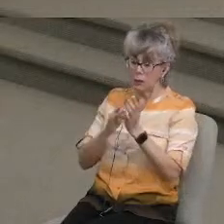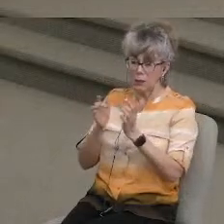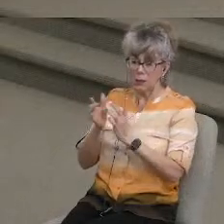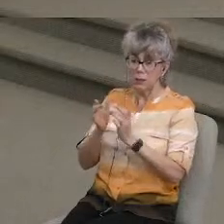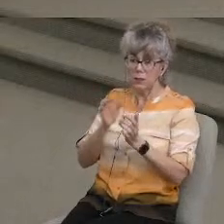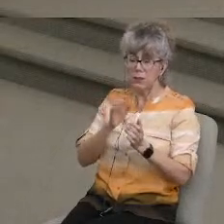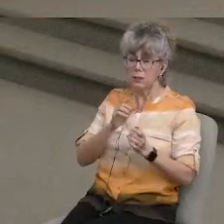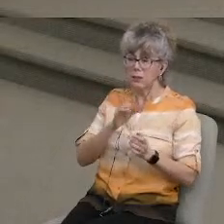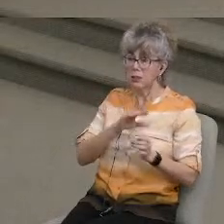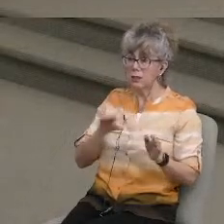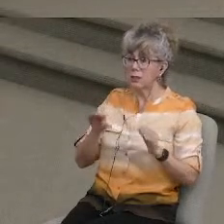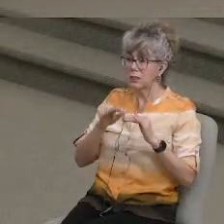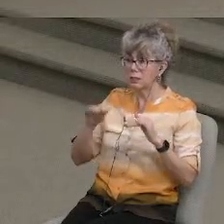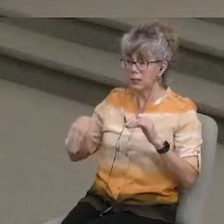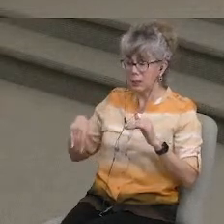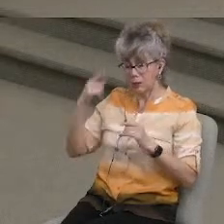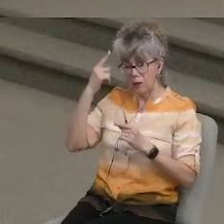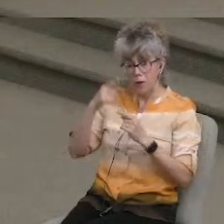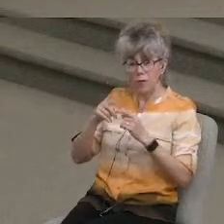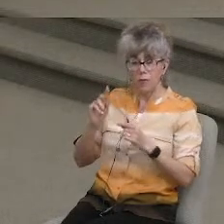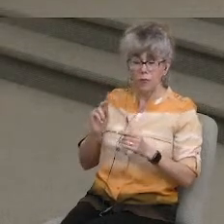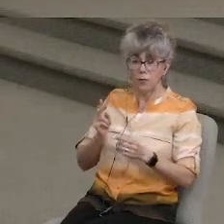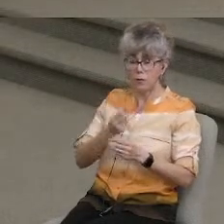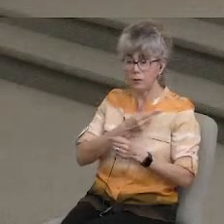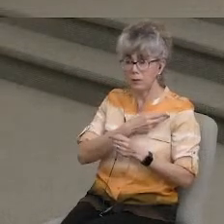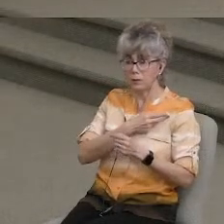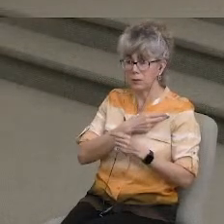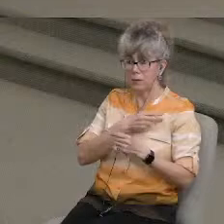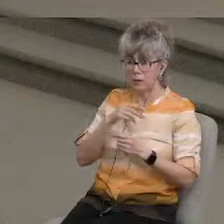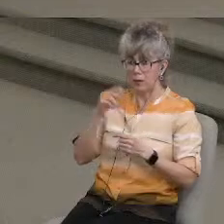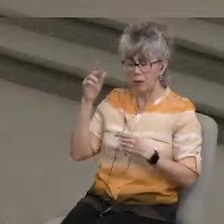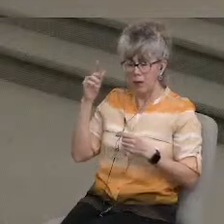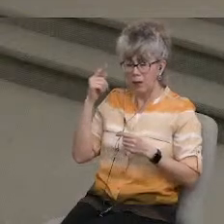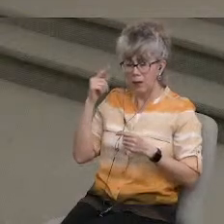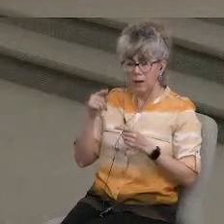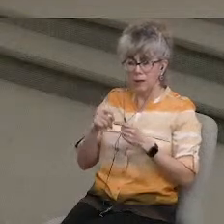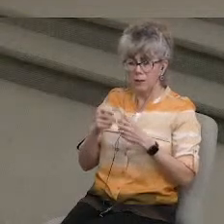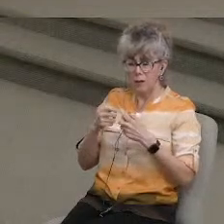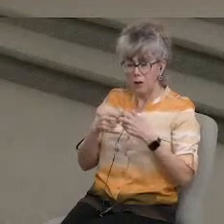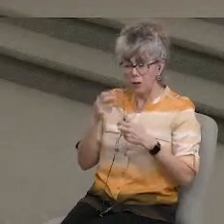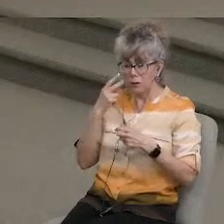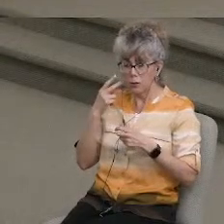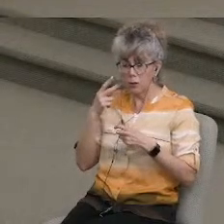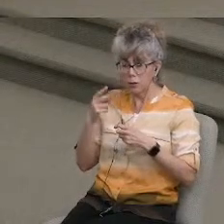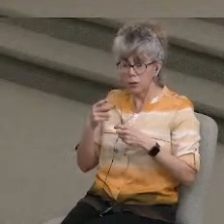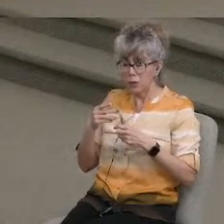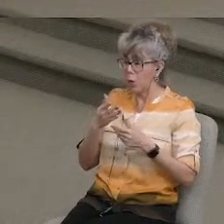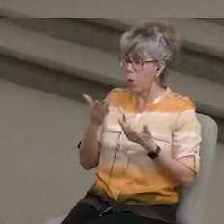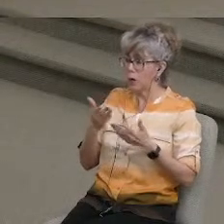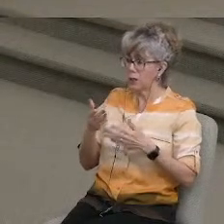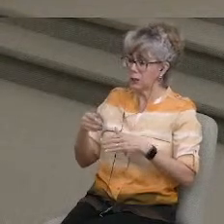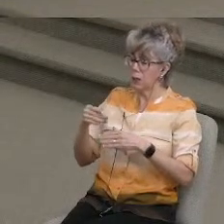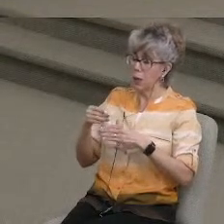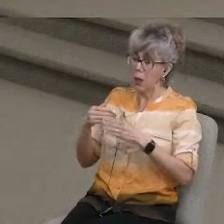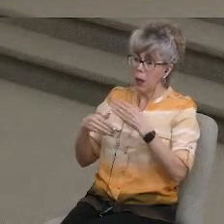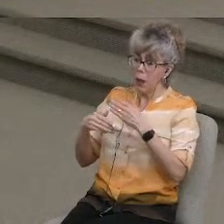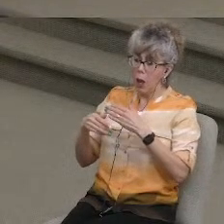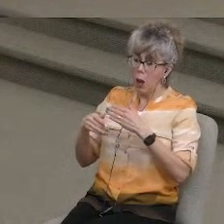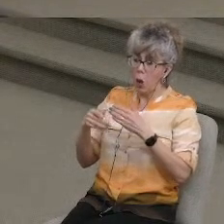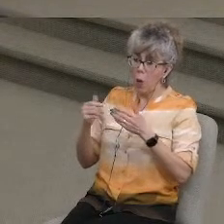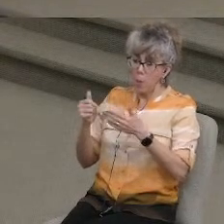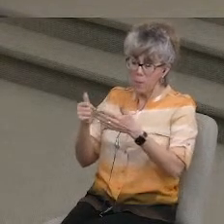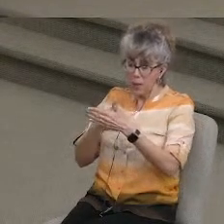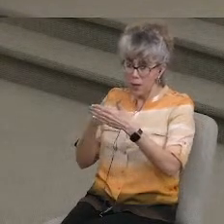and surrender. Wow, there's no mystery to that behind the resurrection, behind the death, behind the scorn, behind